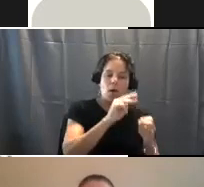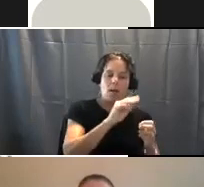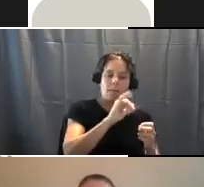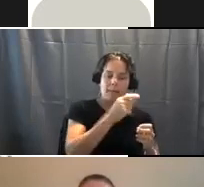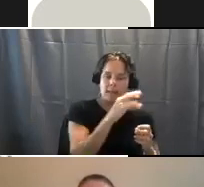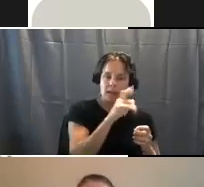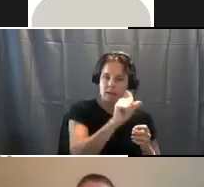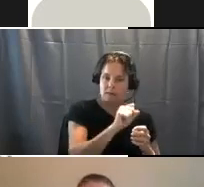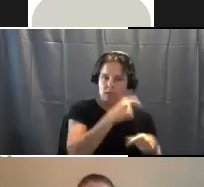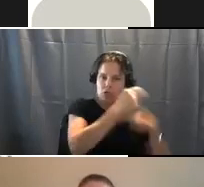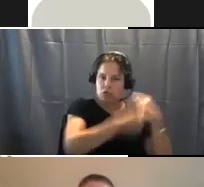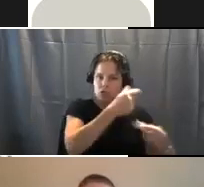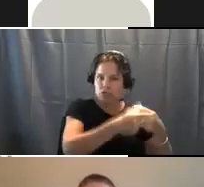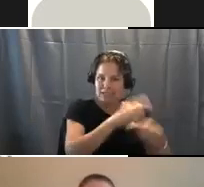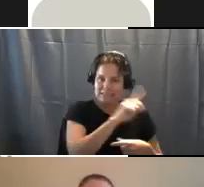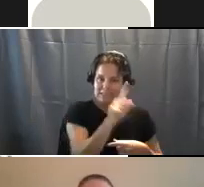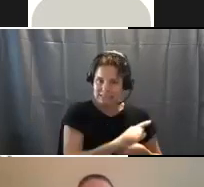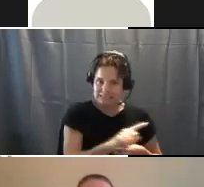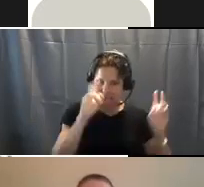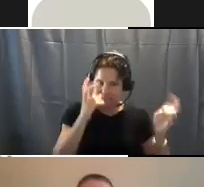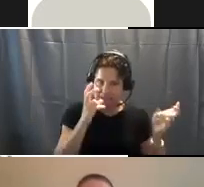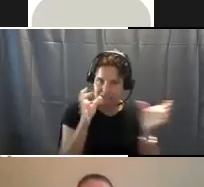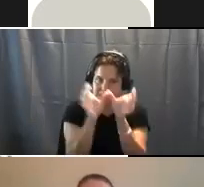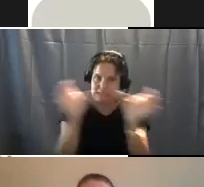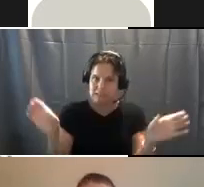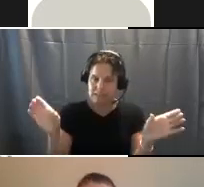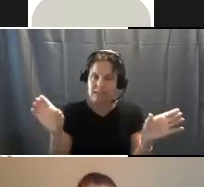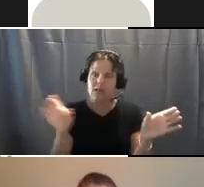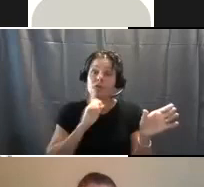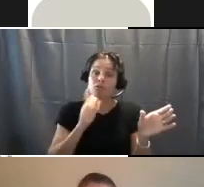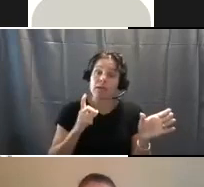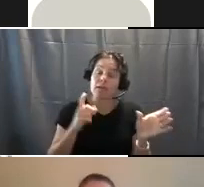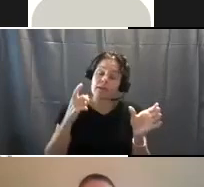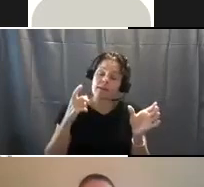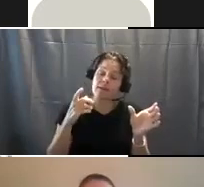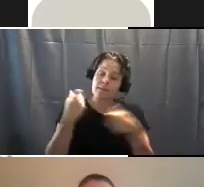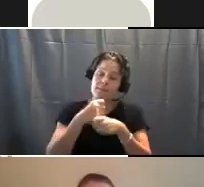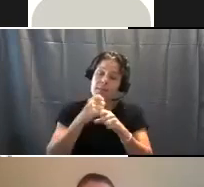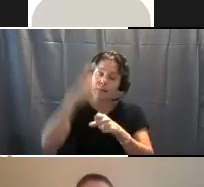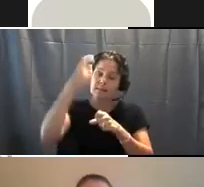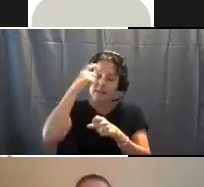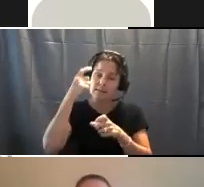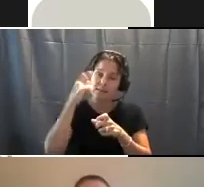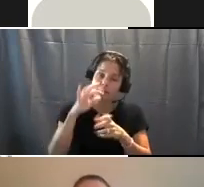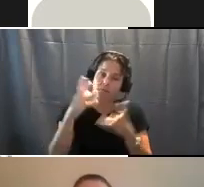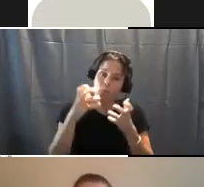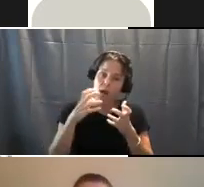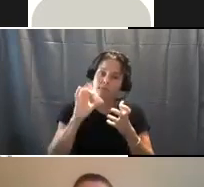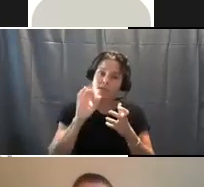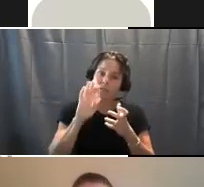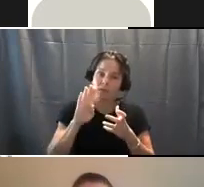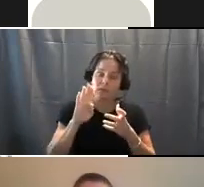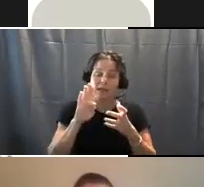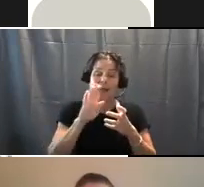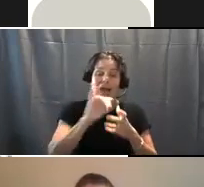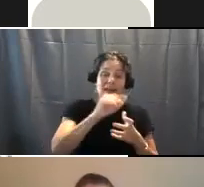really benefits your organization to connect with followers on each of these platforms. So if you're willing, host a simultaneous